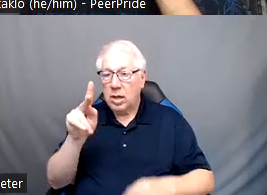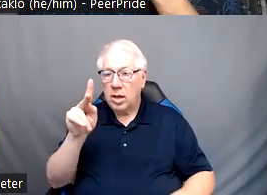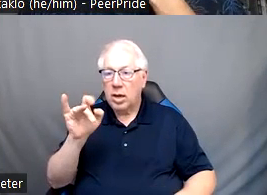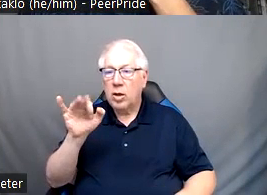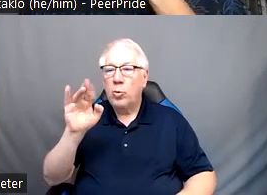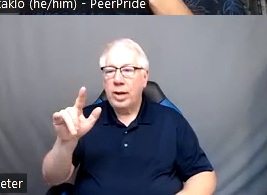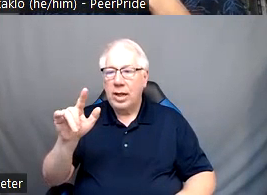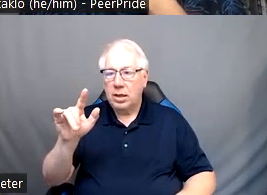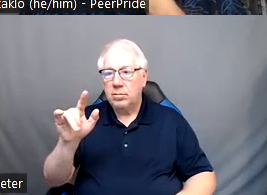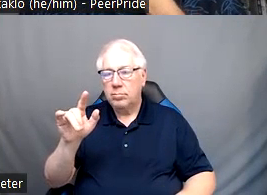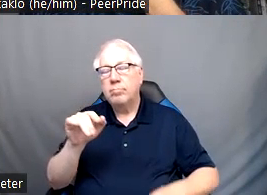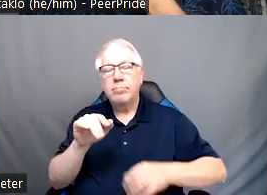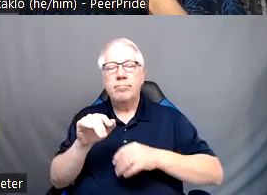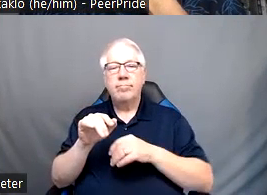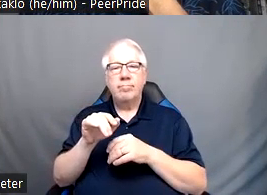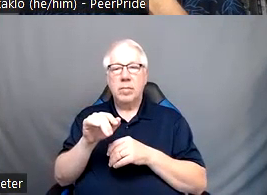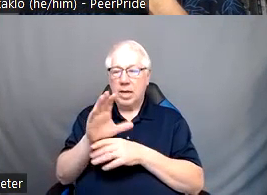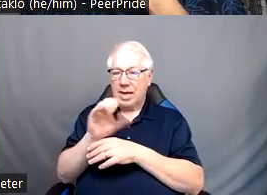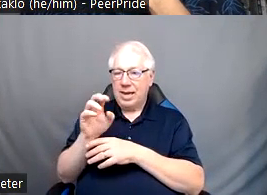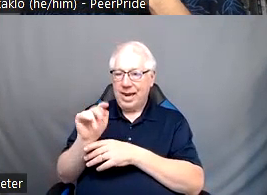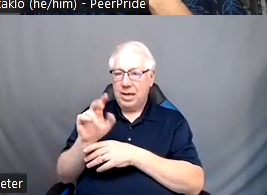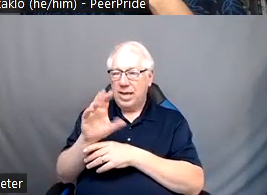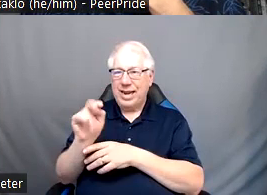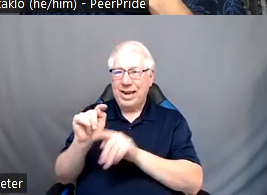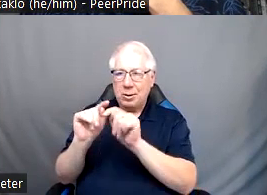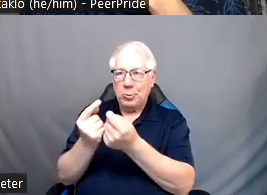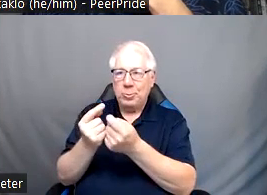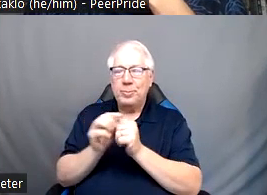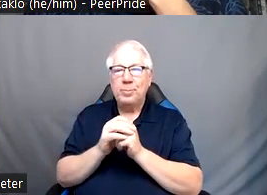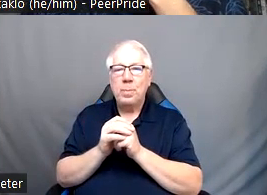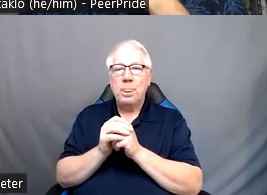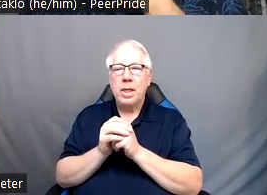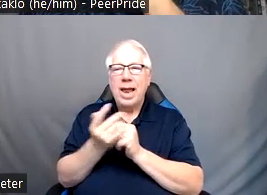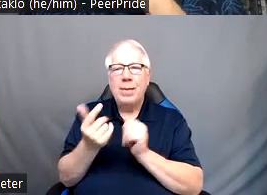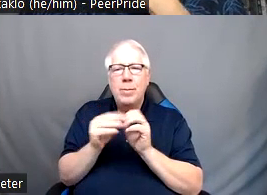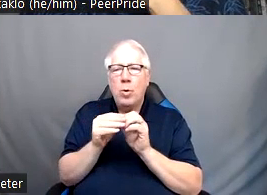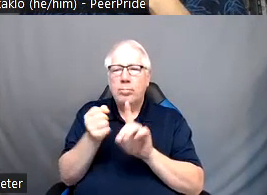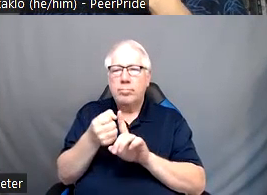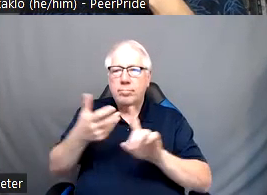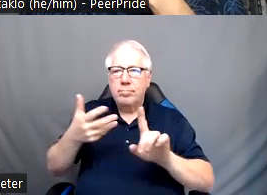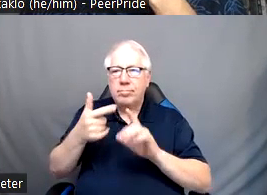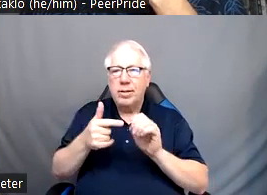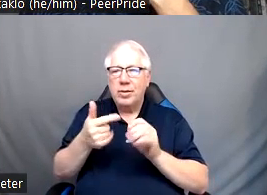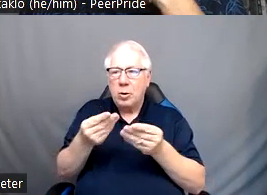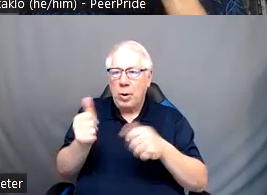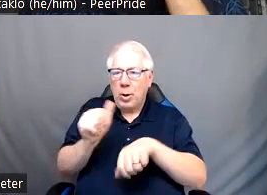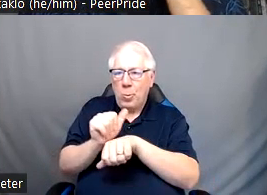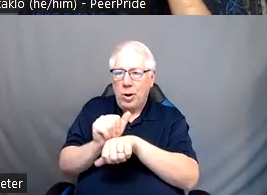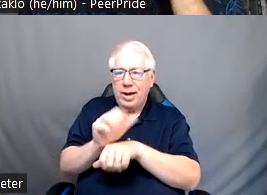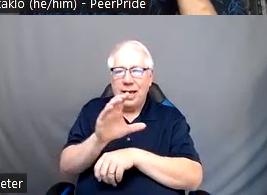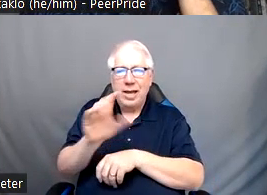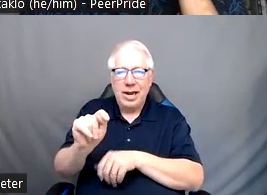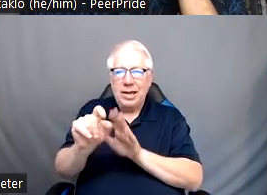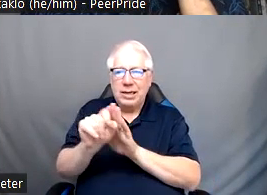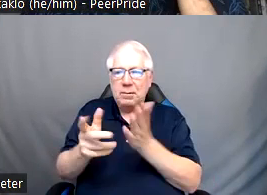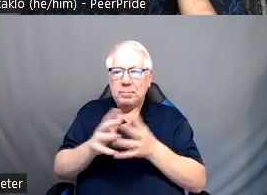mean, obviously we've got a big Connecticut contingent, like I said, but a little bit more about that on the ground work in Connecticut that's going